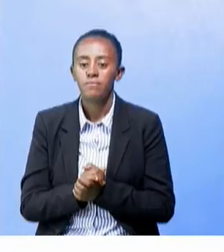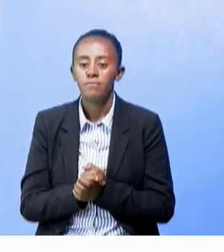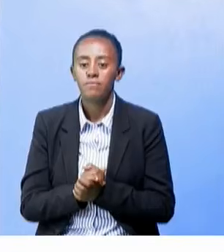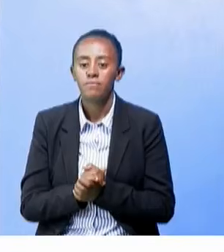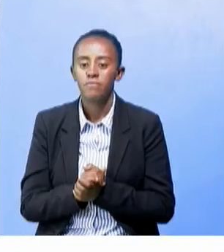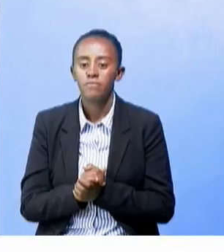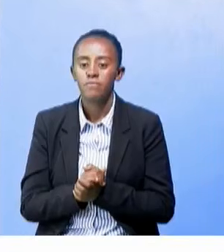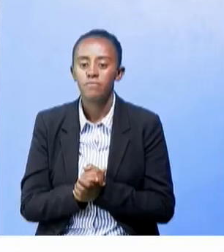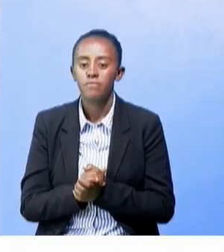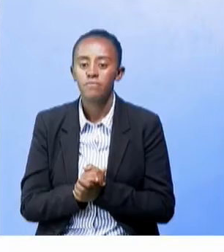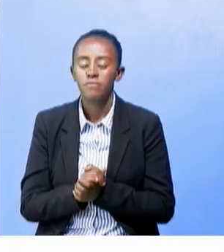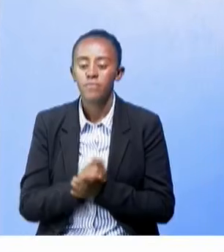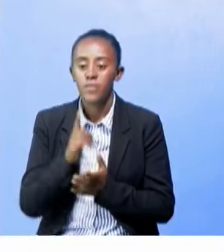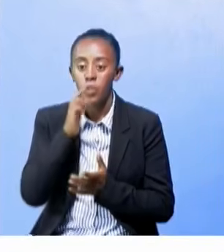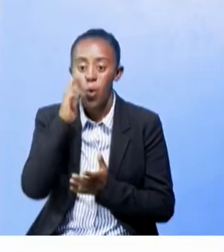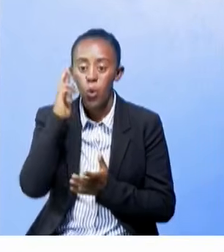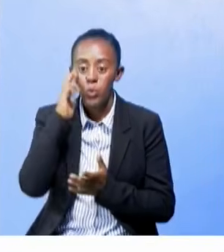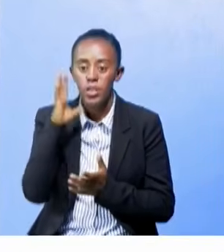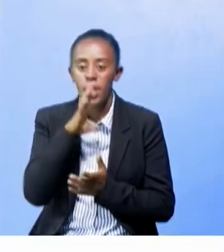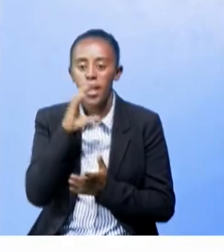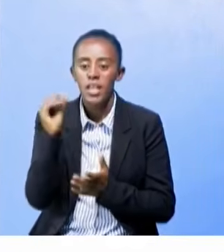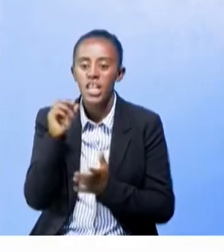and effect